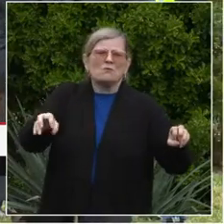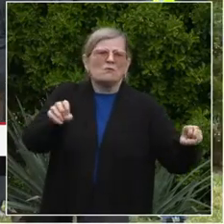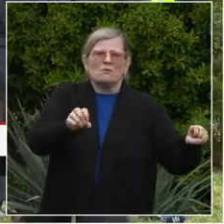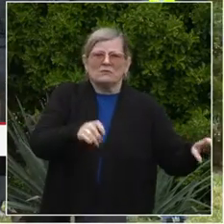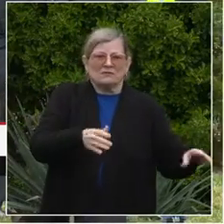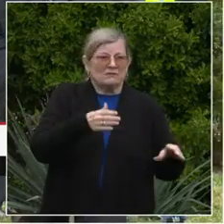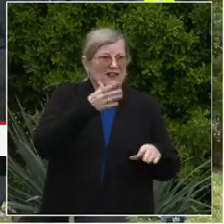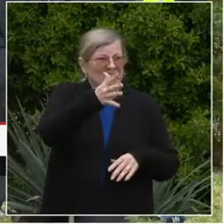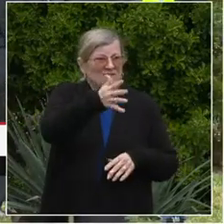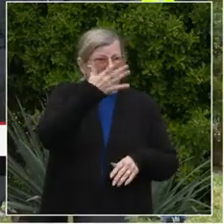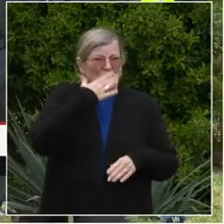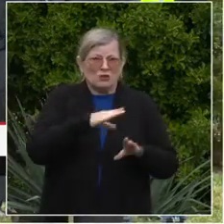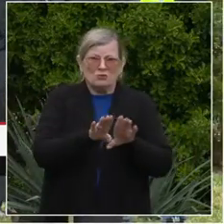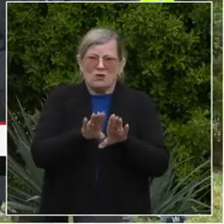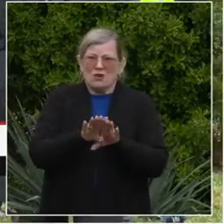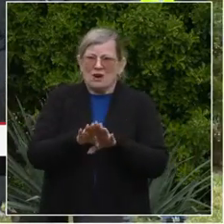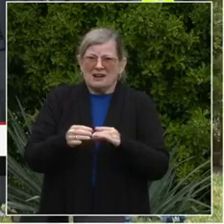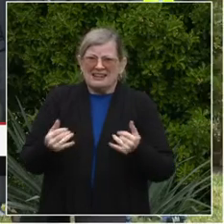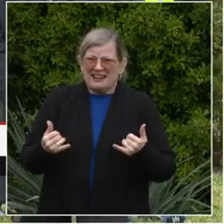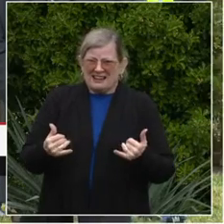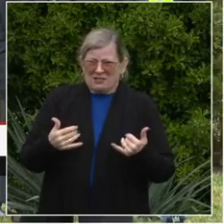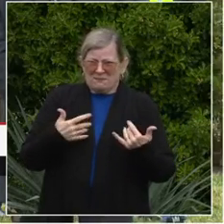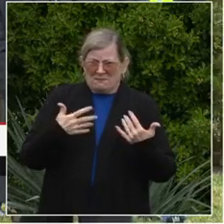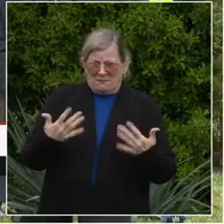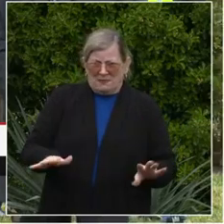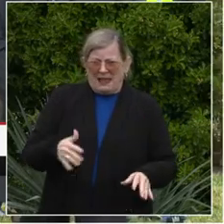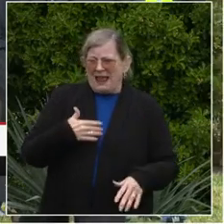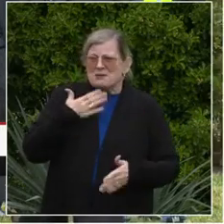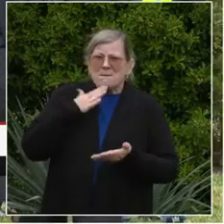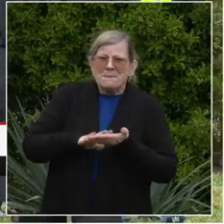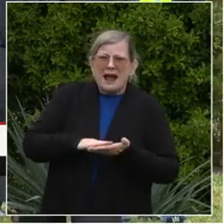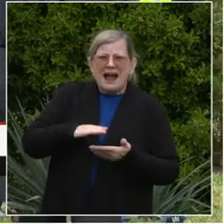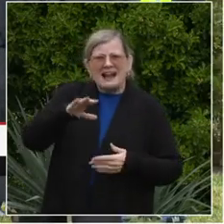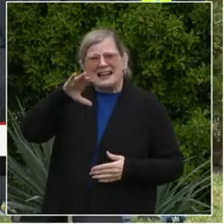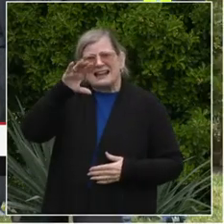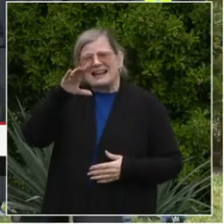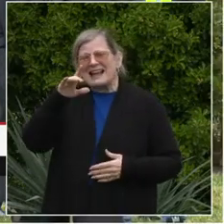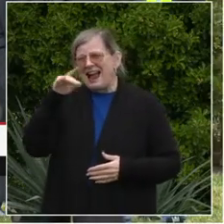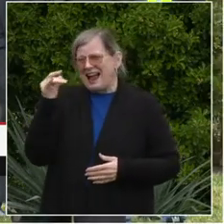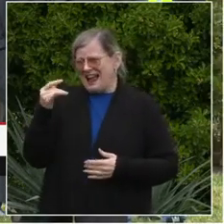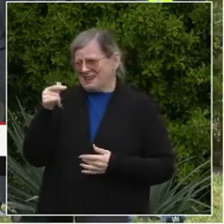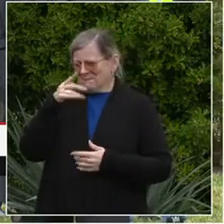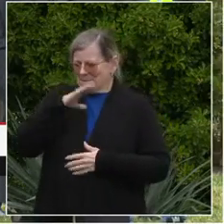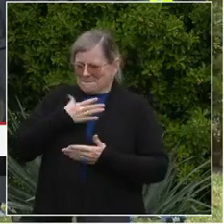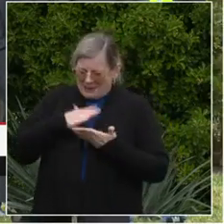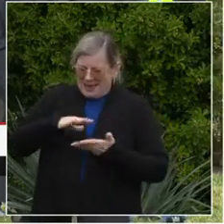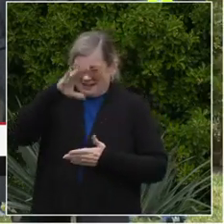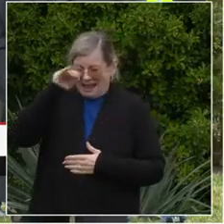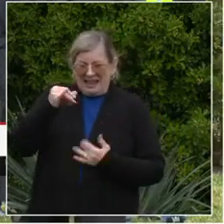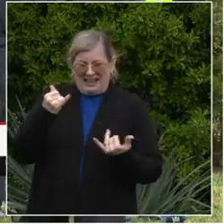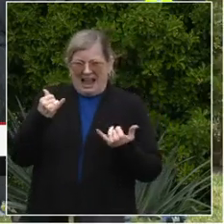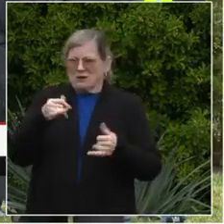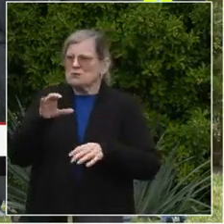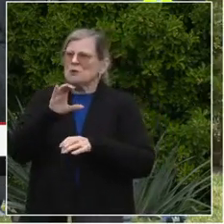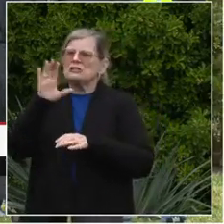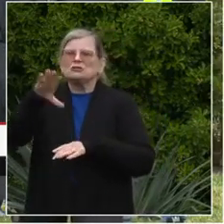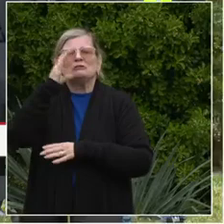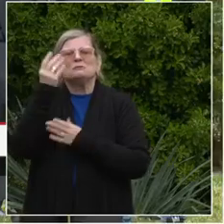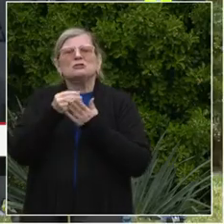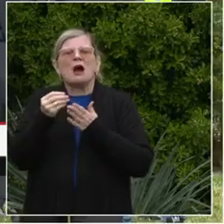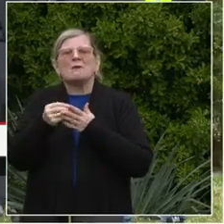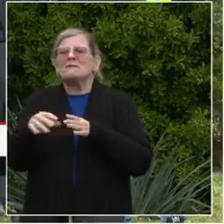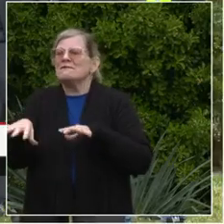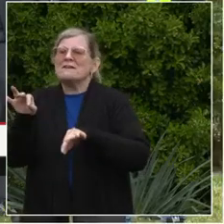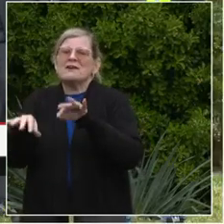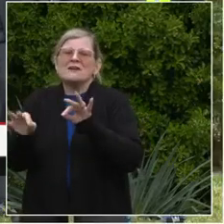front door. Well, we have bad guys who go Christmas shopping, basically going up and down the streets in some communities and seeing packages that have